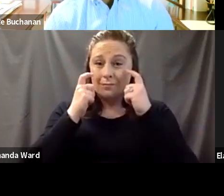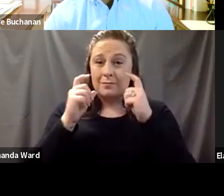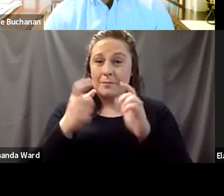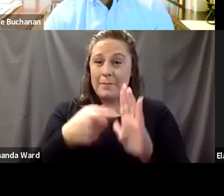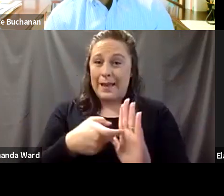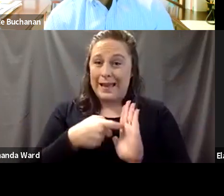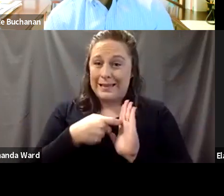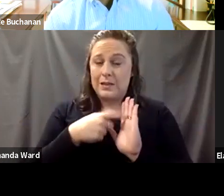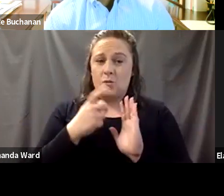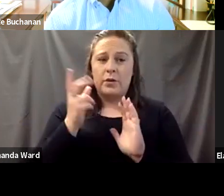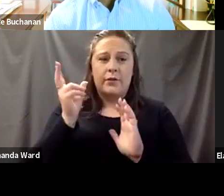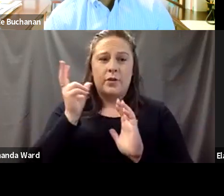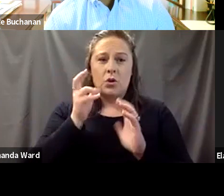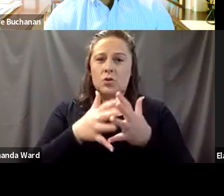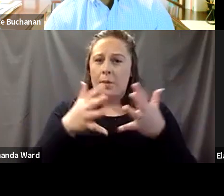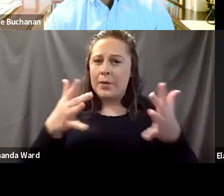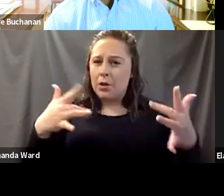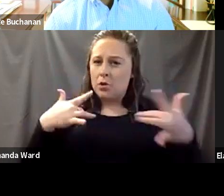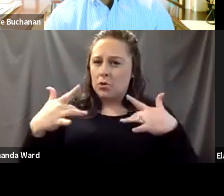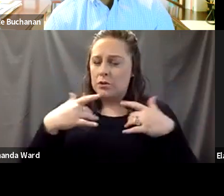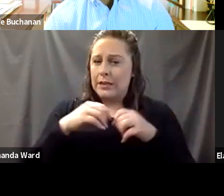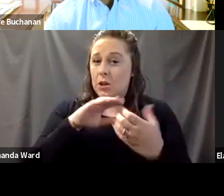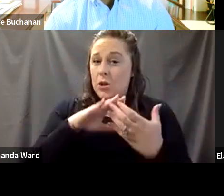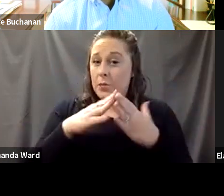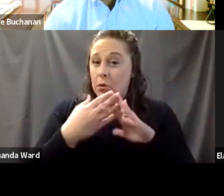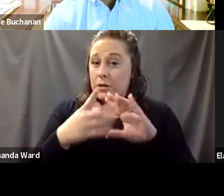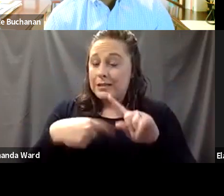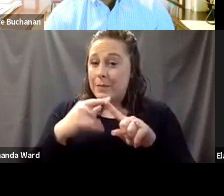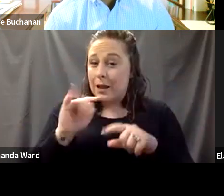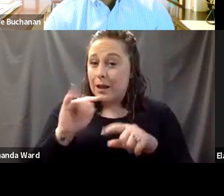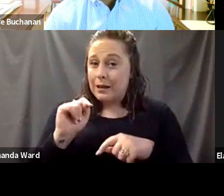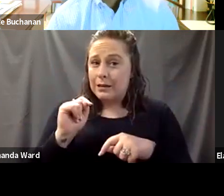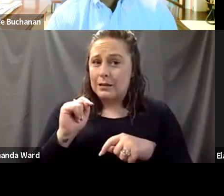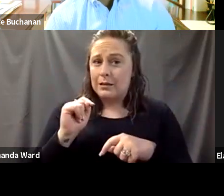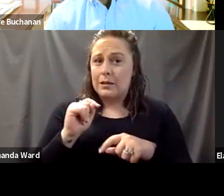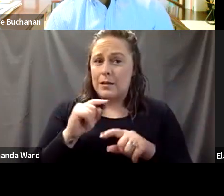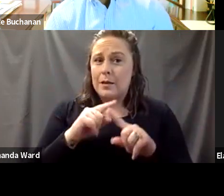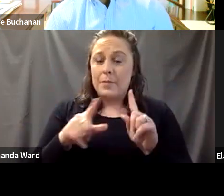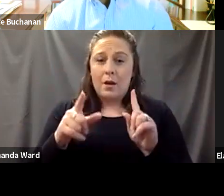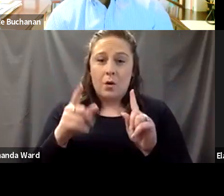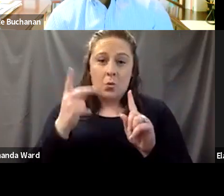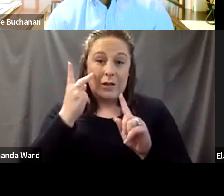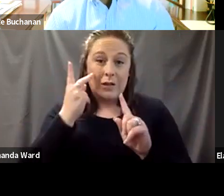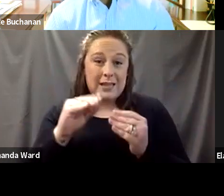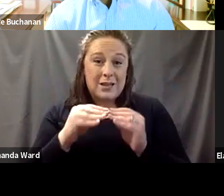so much concern throughout the community about it, but we saw a precipitous drop